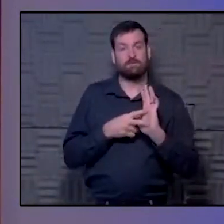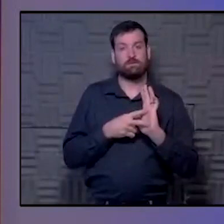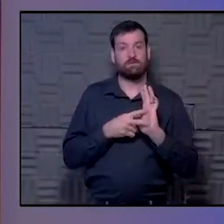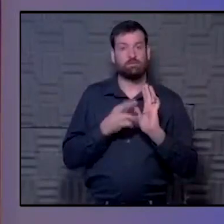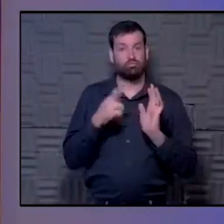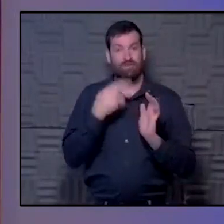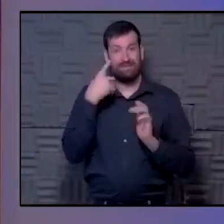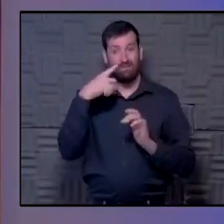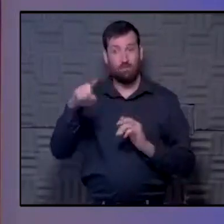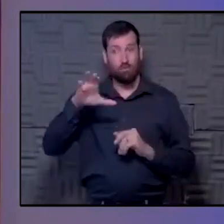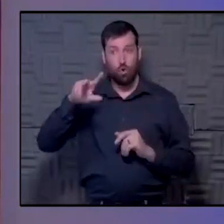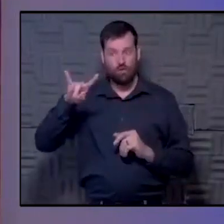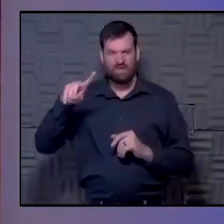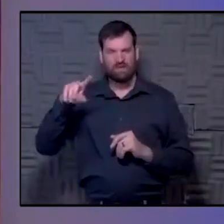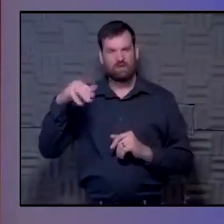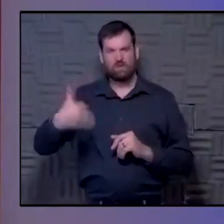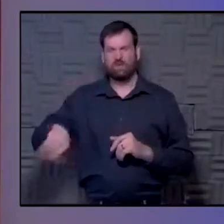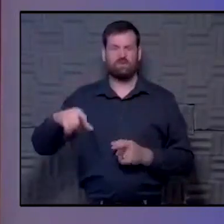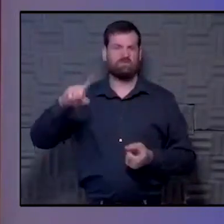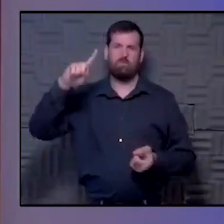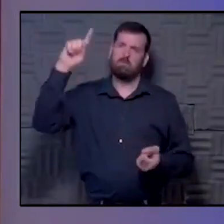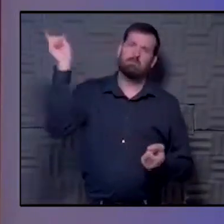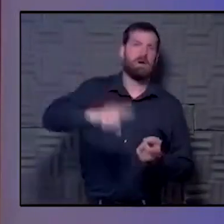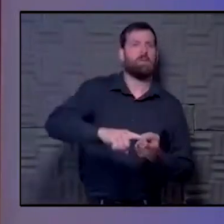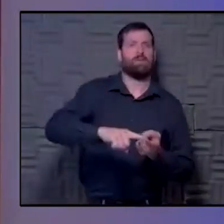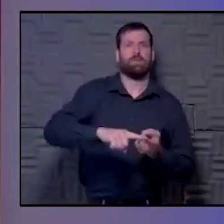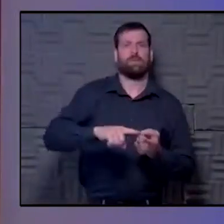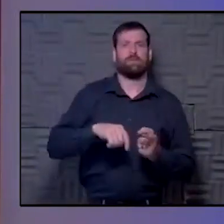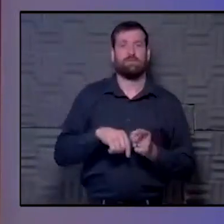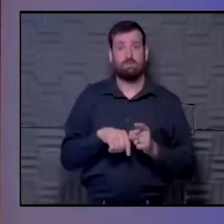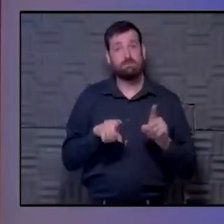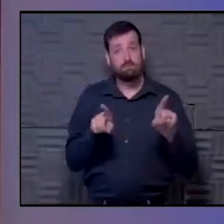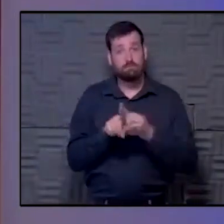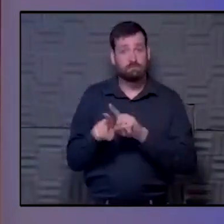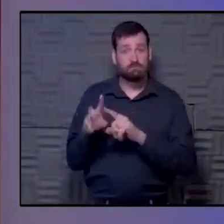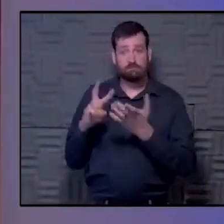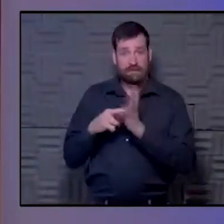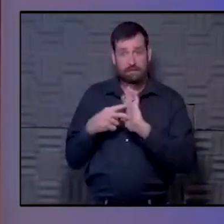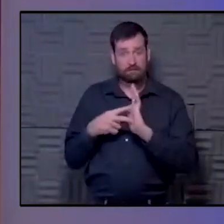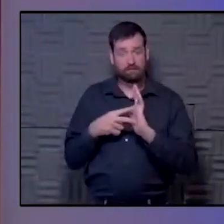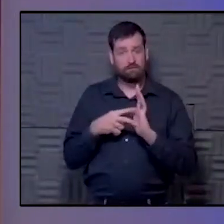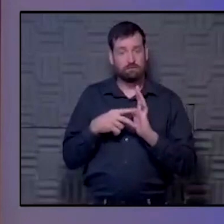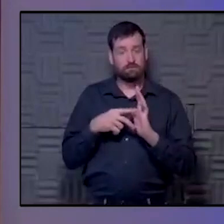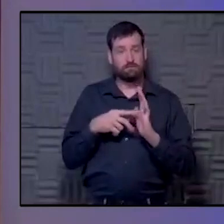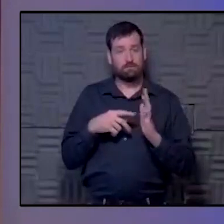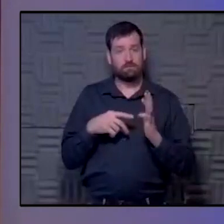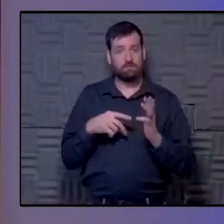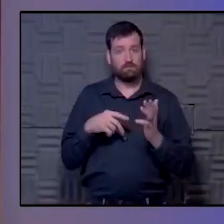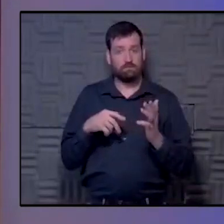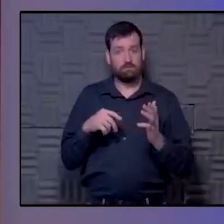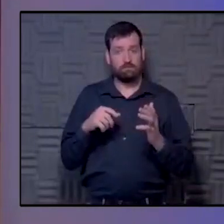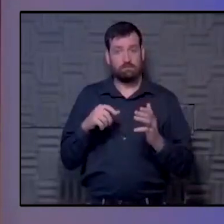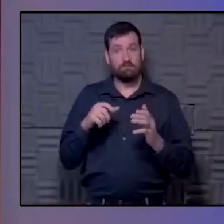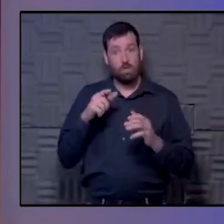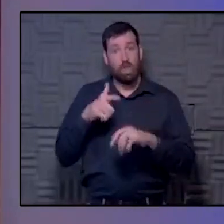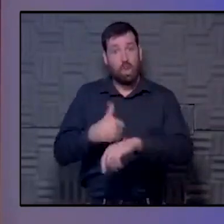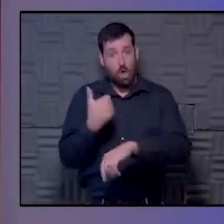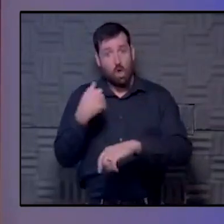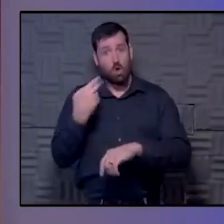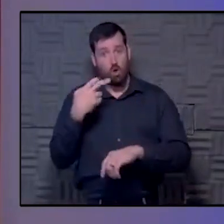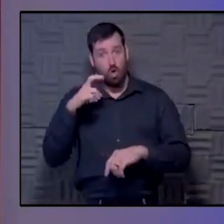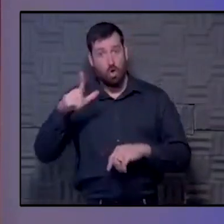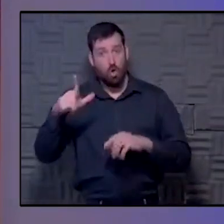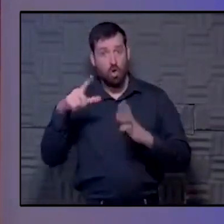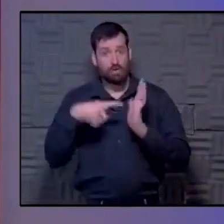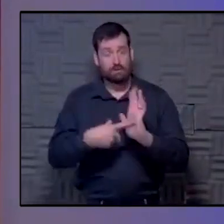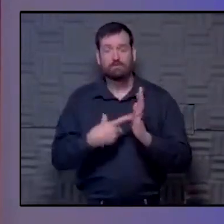of getting Yeah. COVID is like just drops Yeah. to the, and that 95, means yeah, so much. you're not going to get you get long haul because you get COVID,